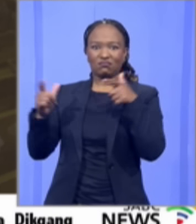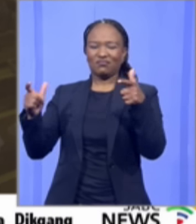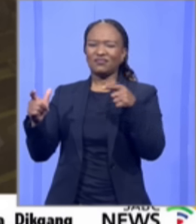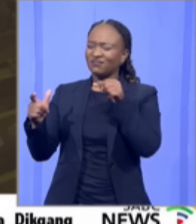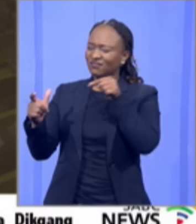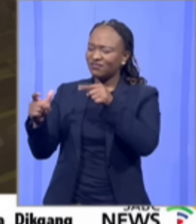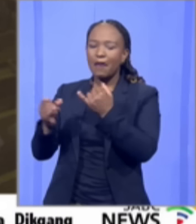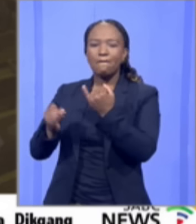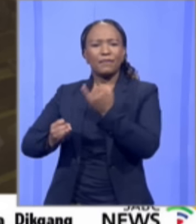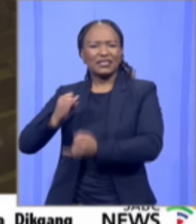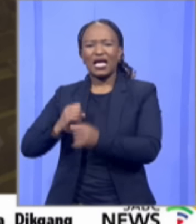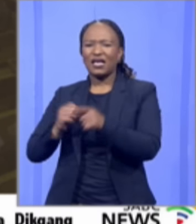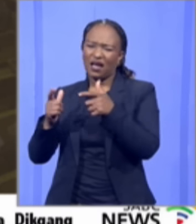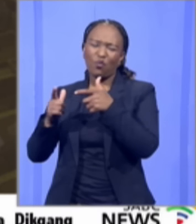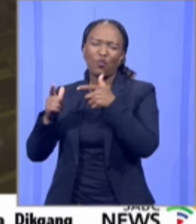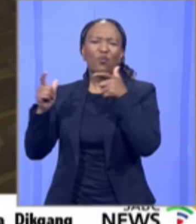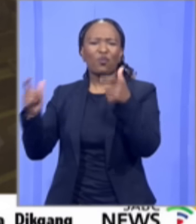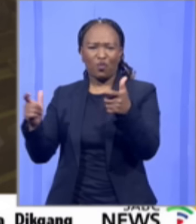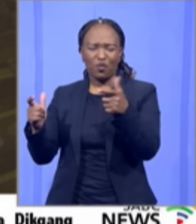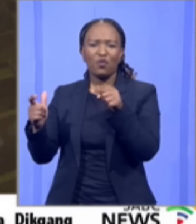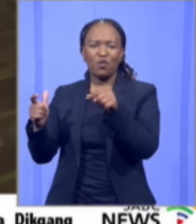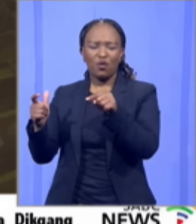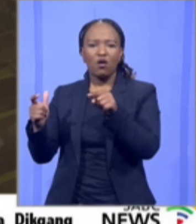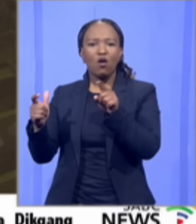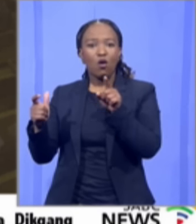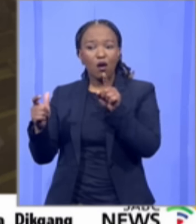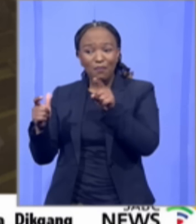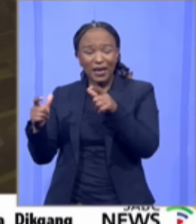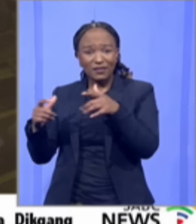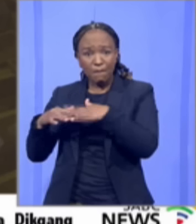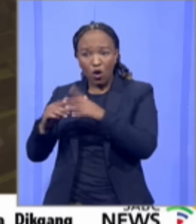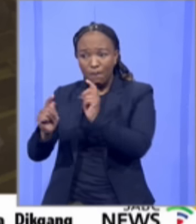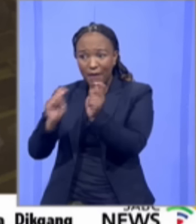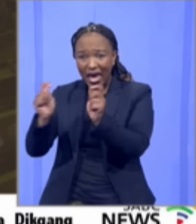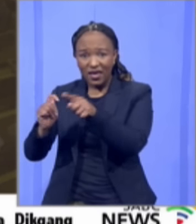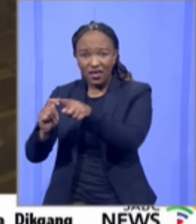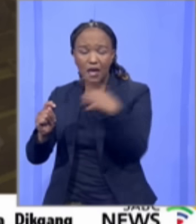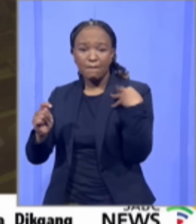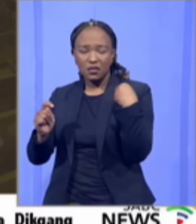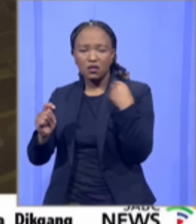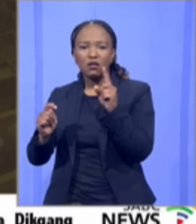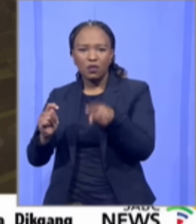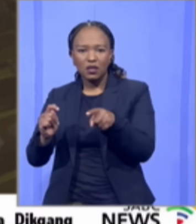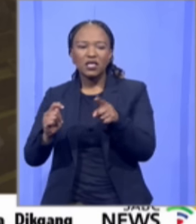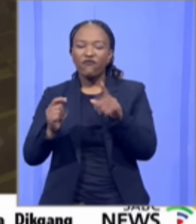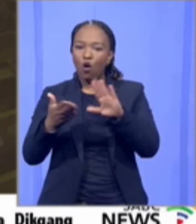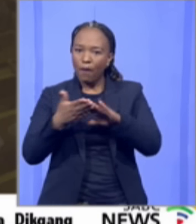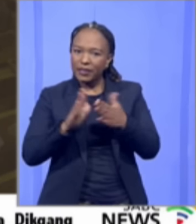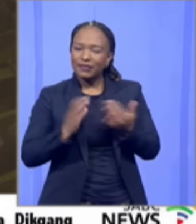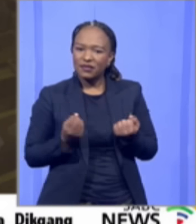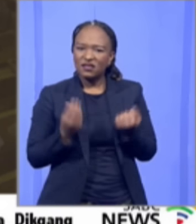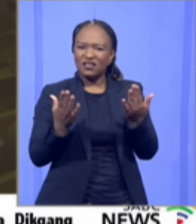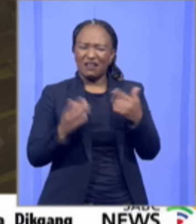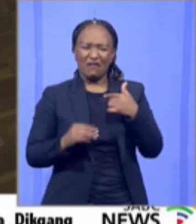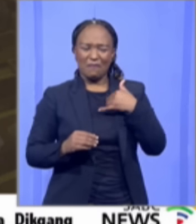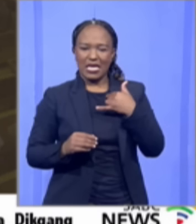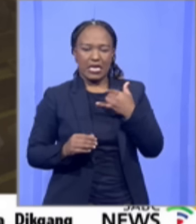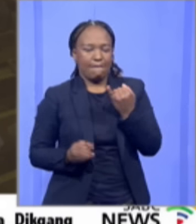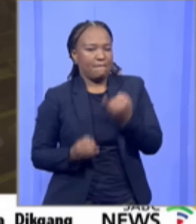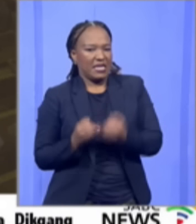maloko a kabinete kona sentse wa be a bela badudi ka ba ditirelo bela presidente mo bona ke tlo bona a dile phoso go le ka matla go ke tsa maloko